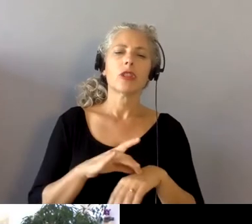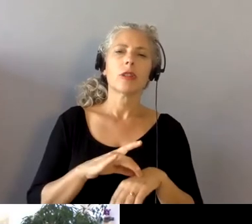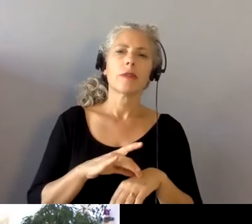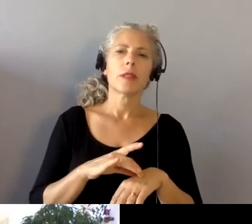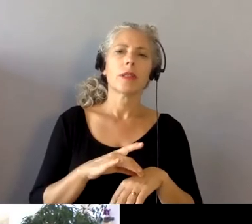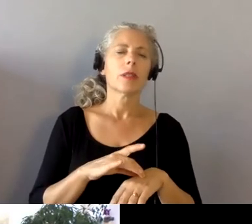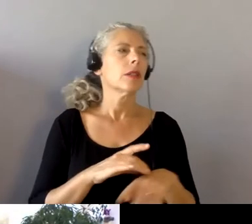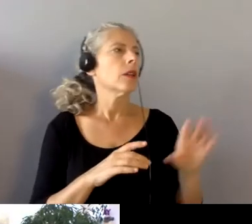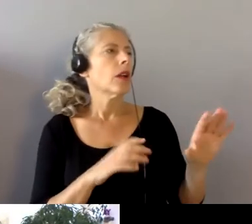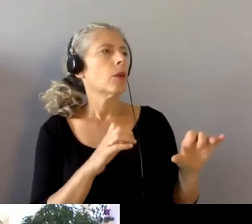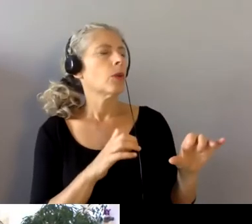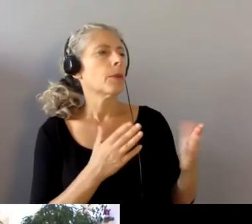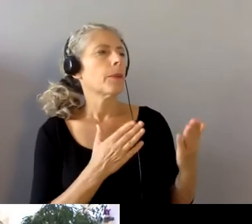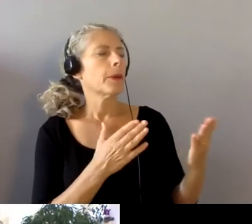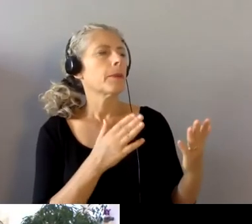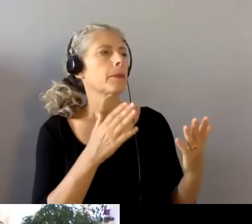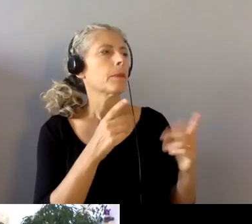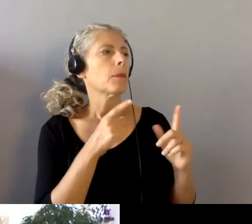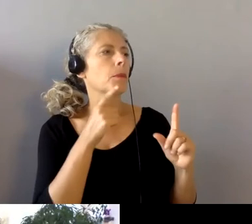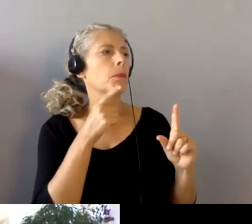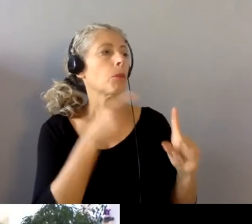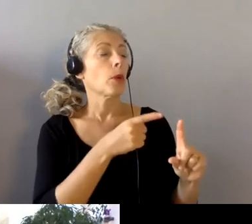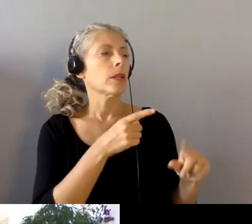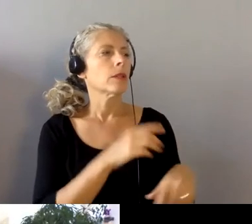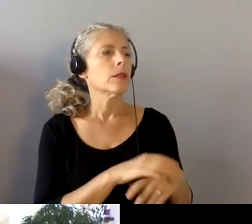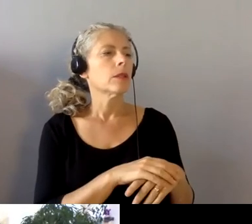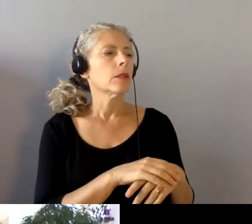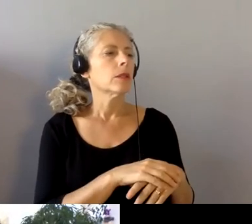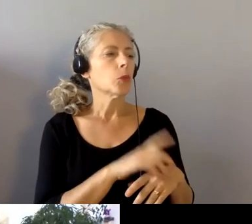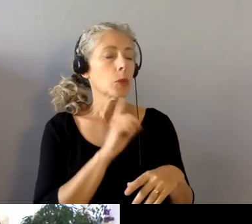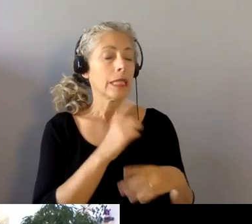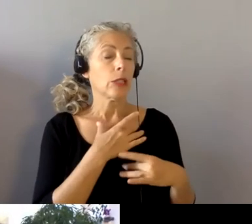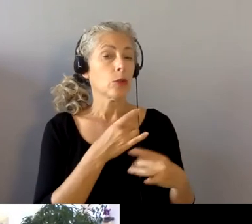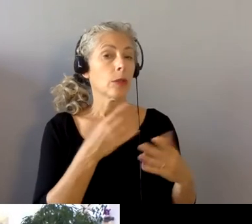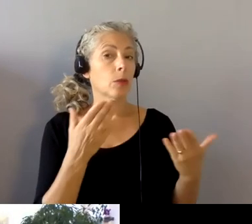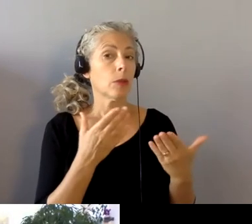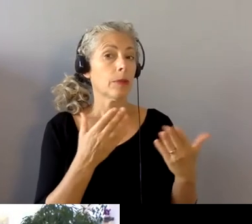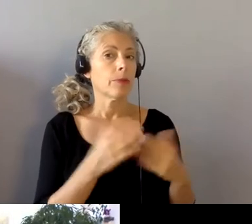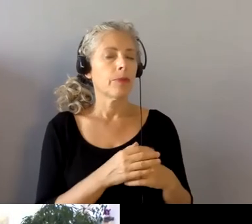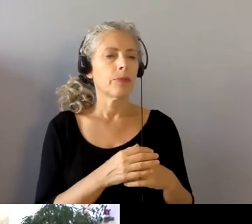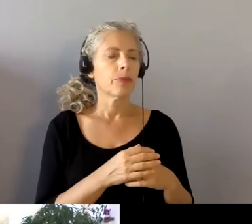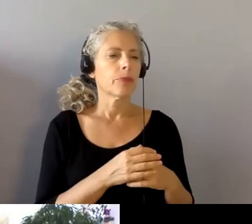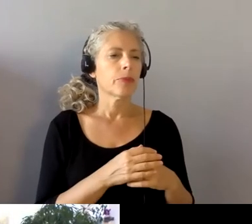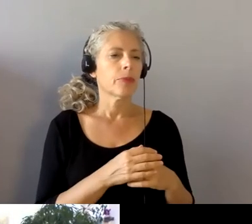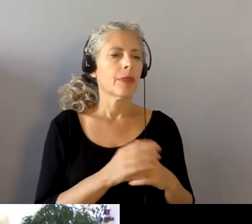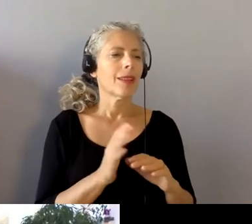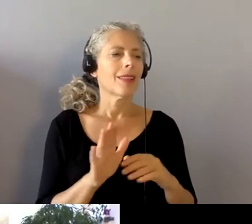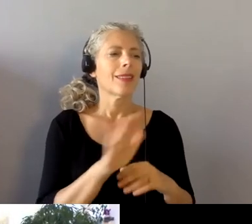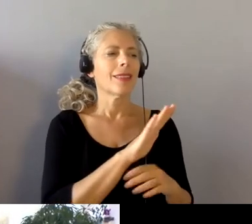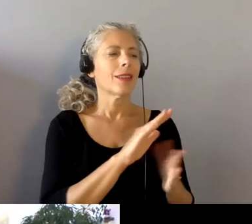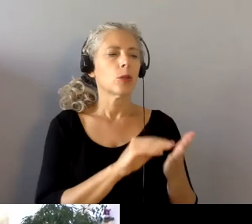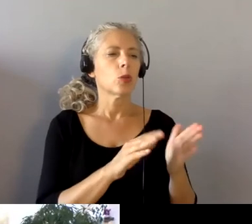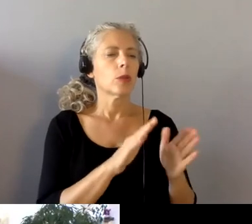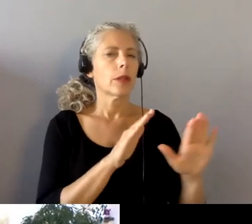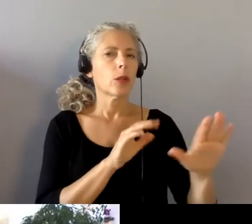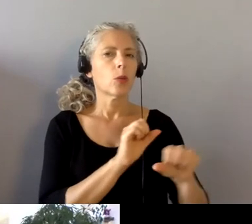just to touch on that one point, just a little, what was so interesting is through the project and through their work and